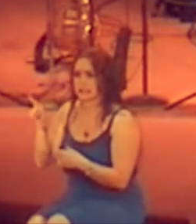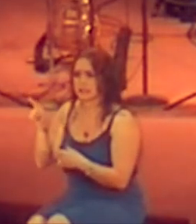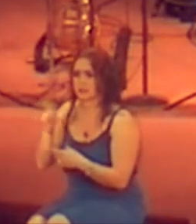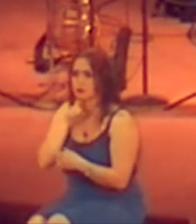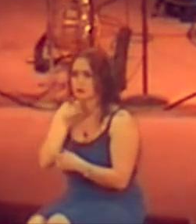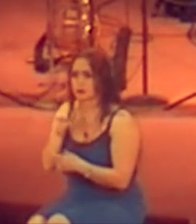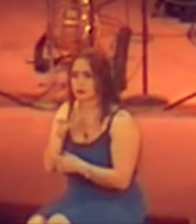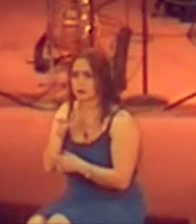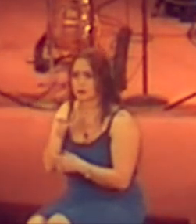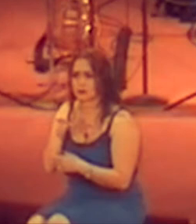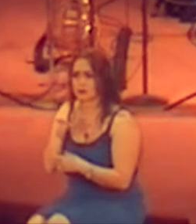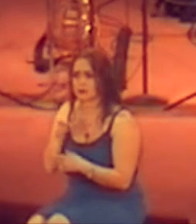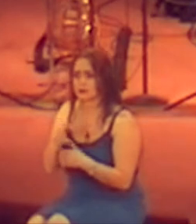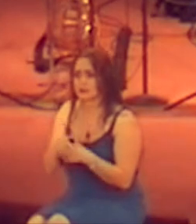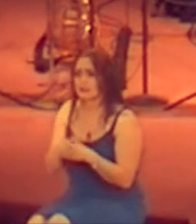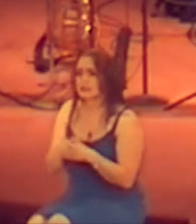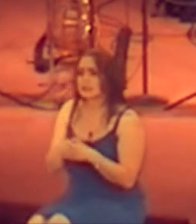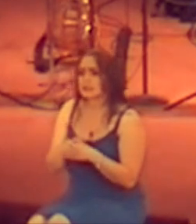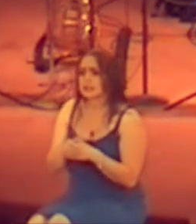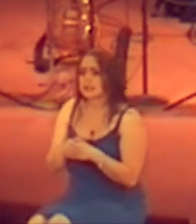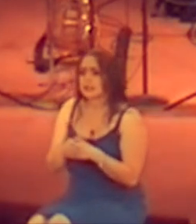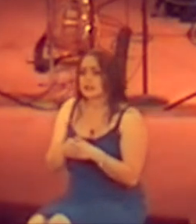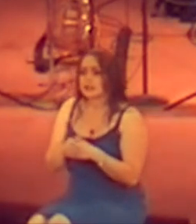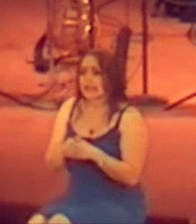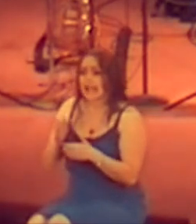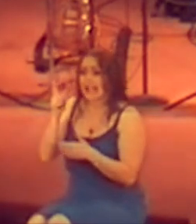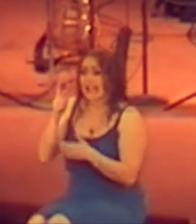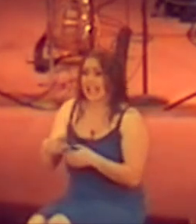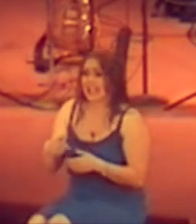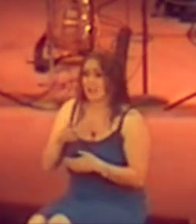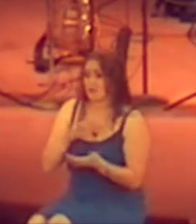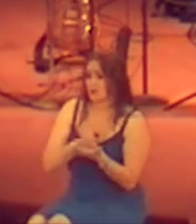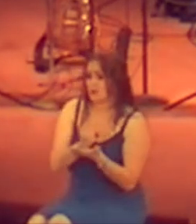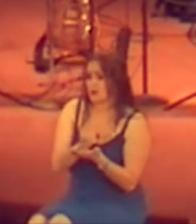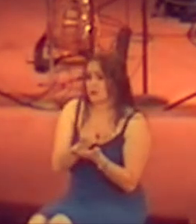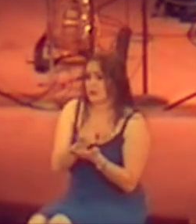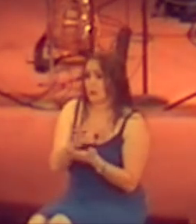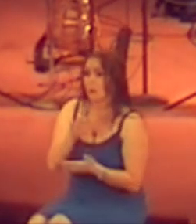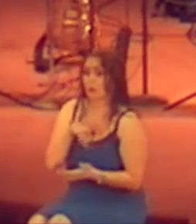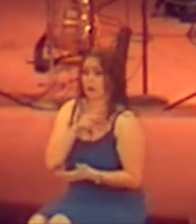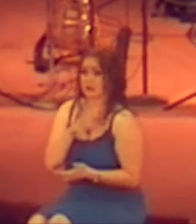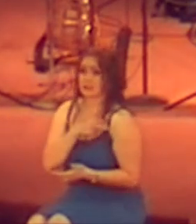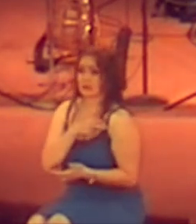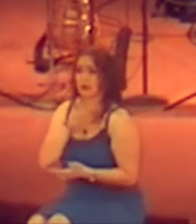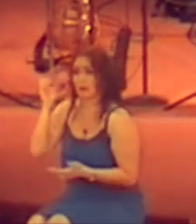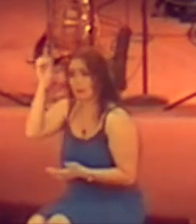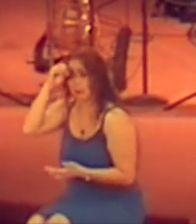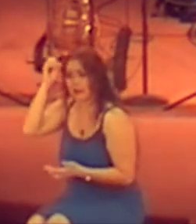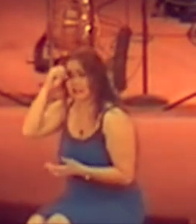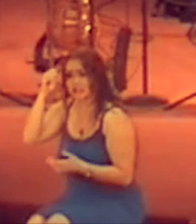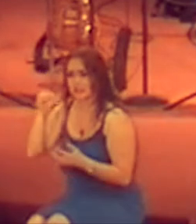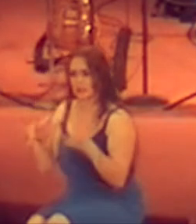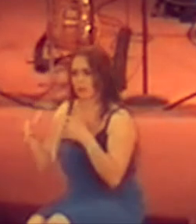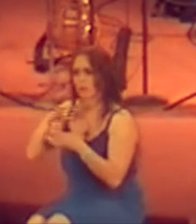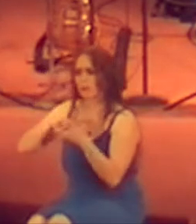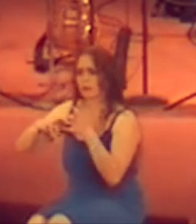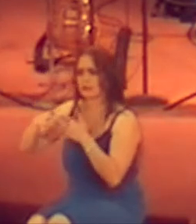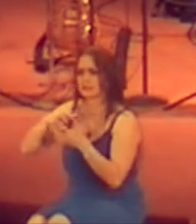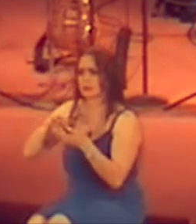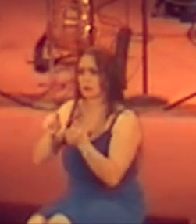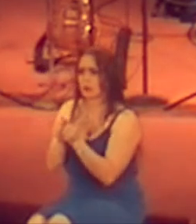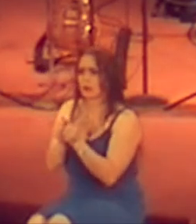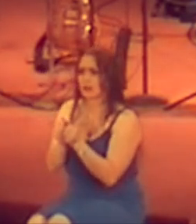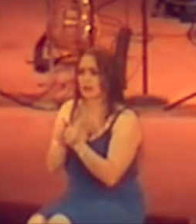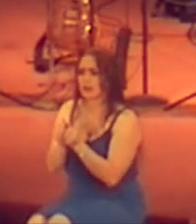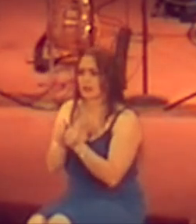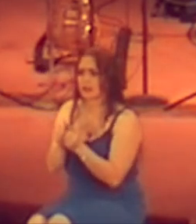which produces a torrent of misinformation, half-truths, and personal opinions all subtly mixed together with genuine facts for just about any Google